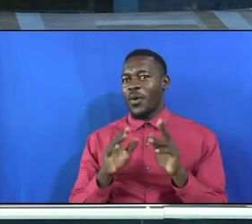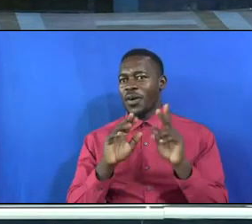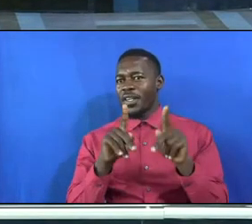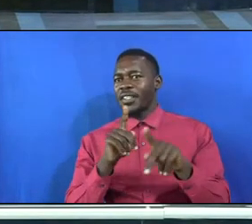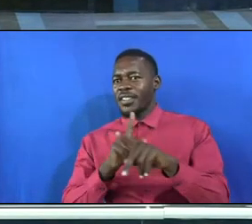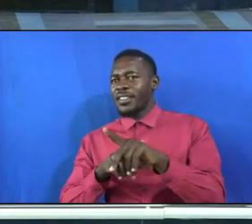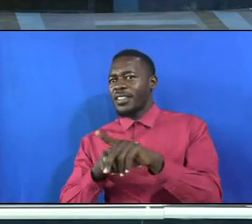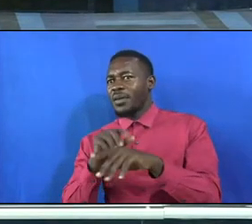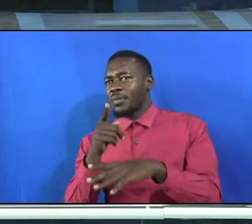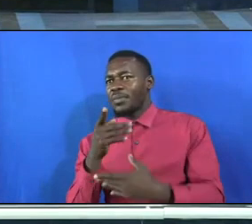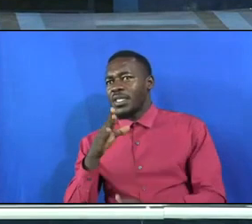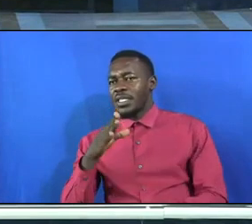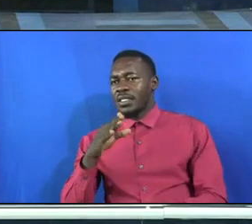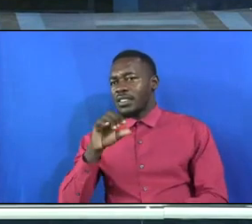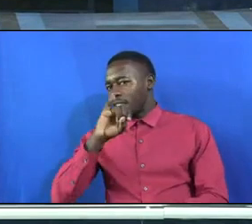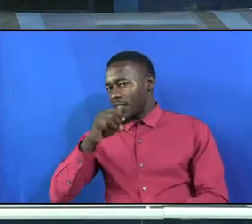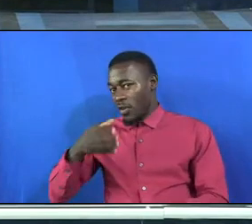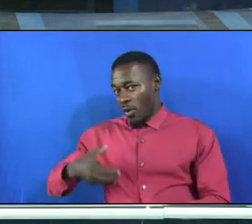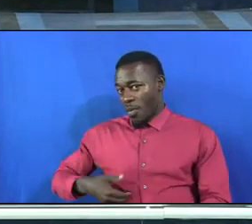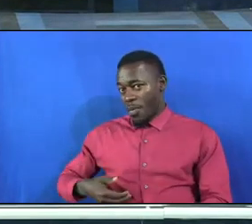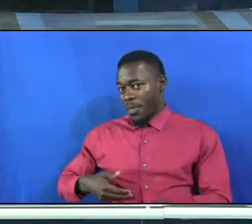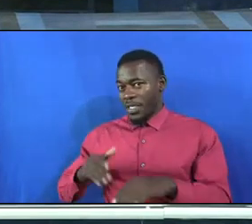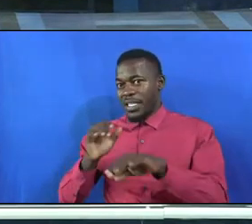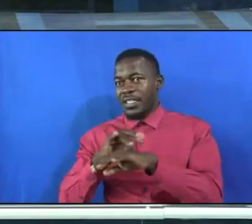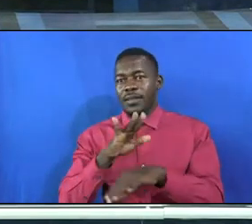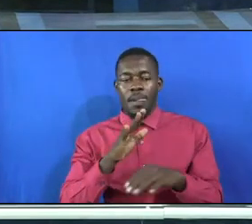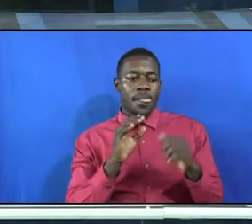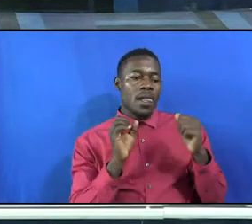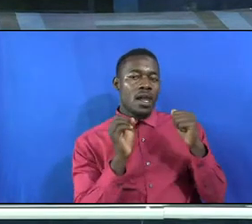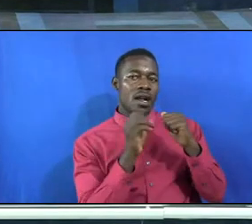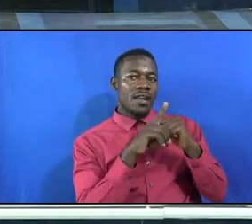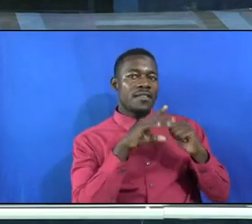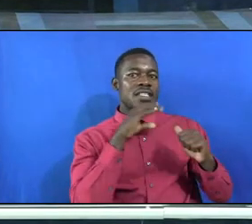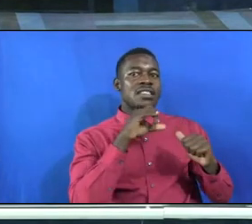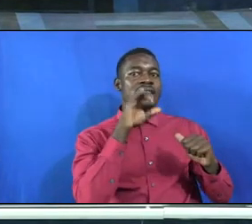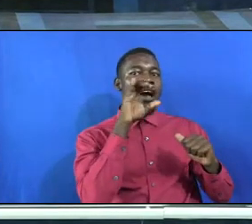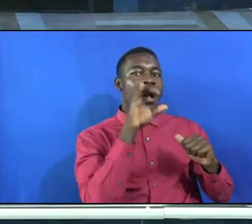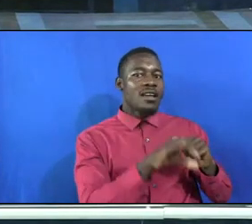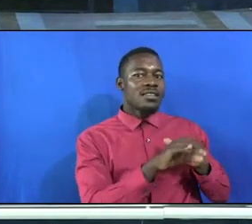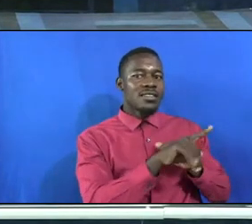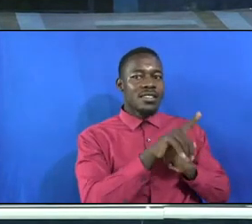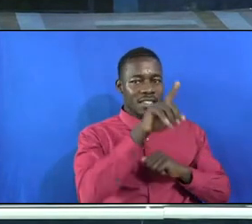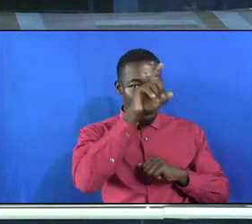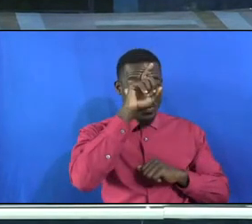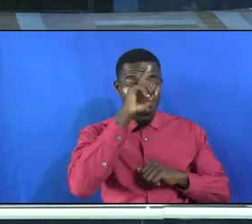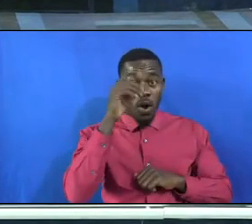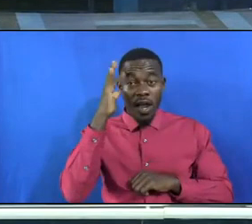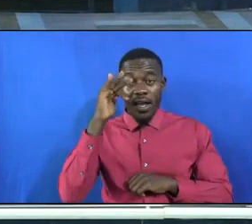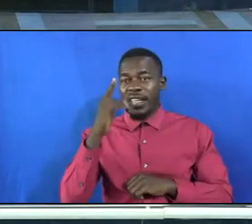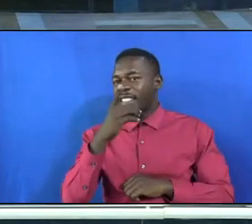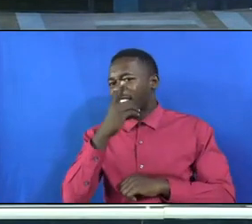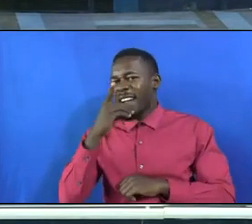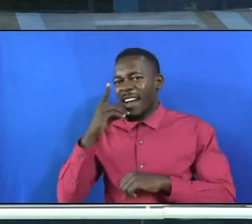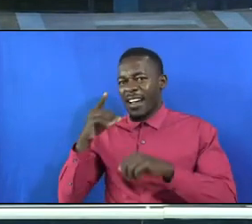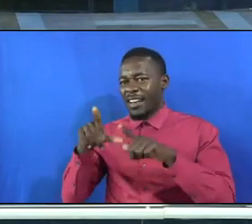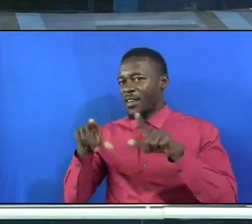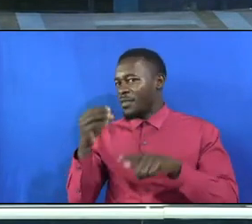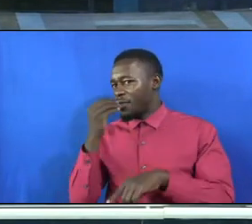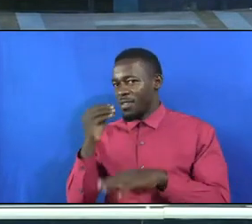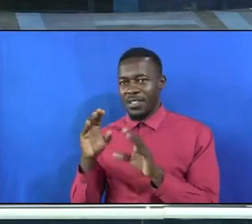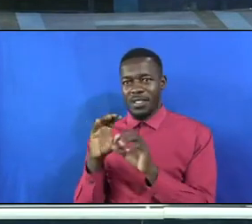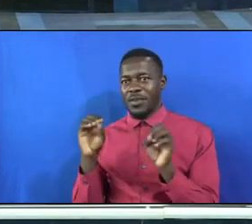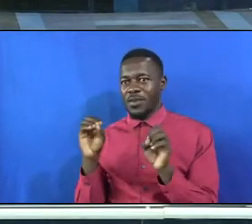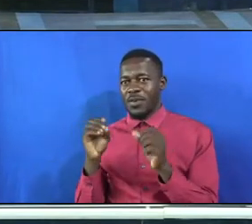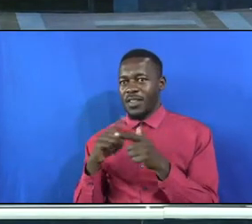Egypt. In short, what these verses tell us is, Jacob had 12 children. Of